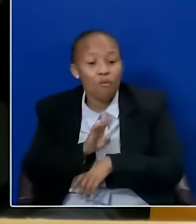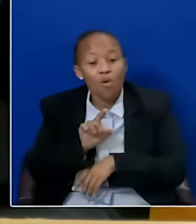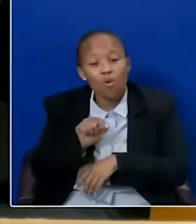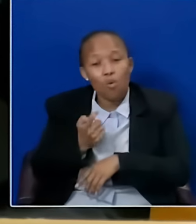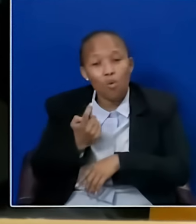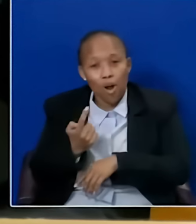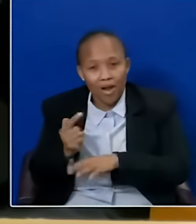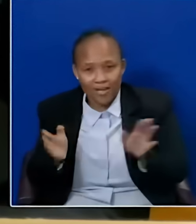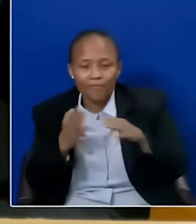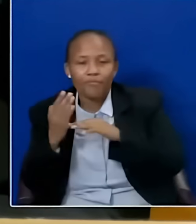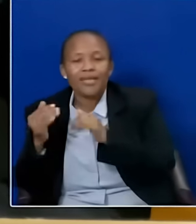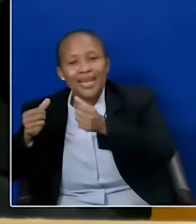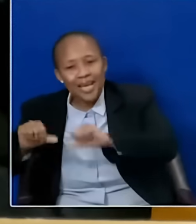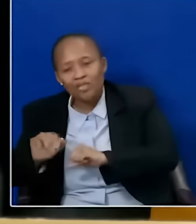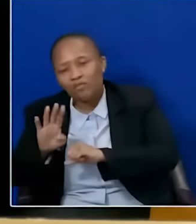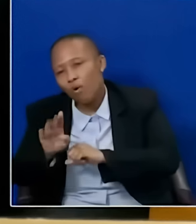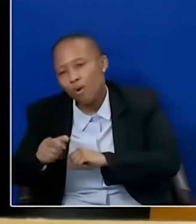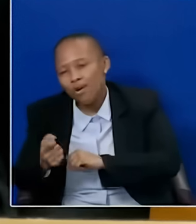4.9, it's a different number.